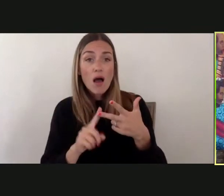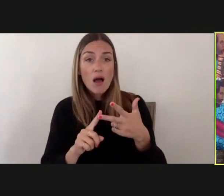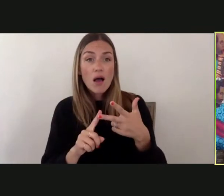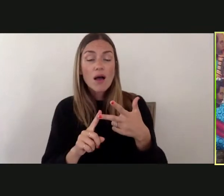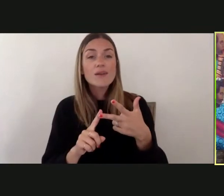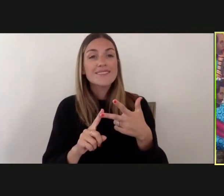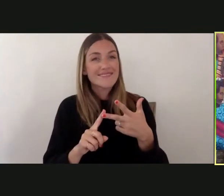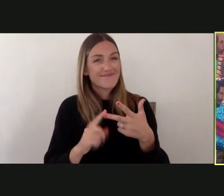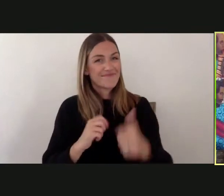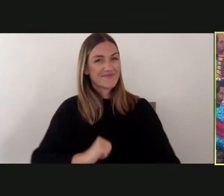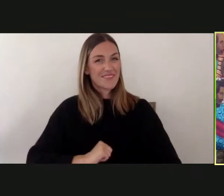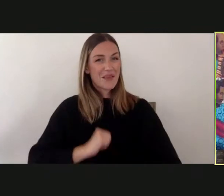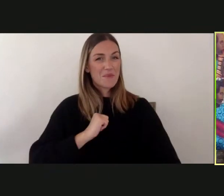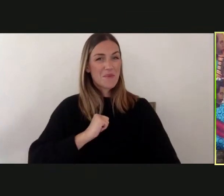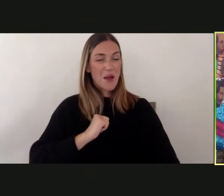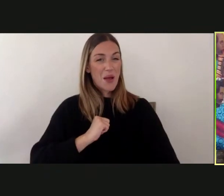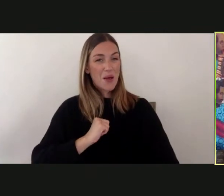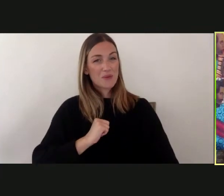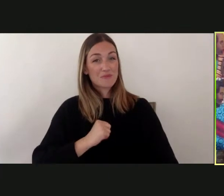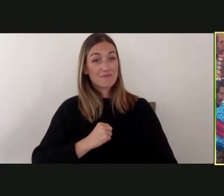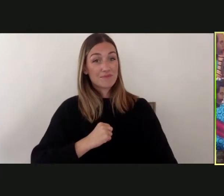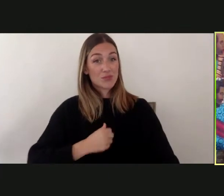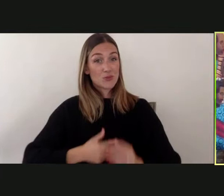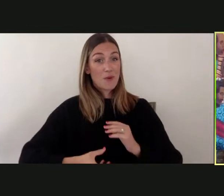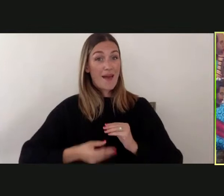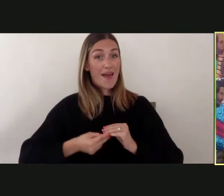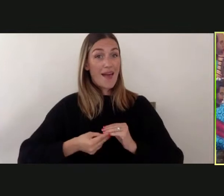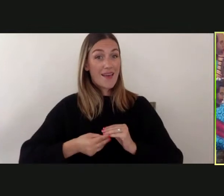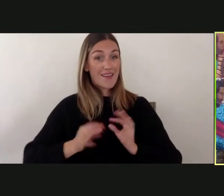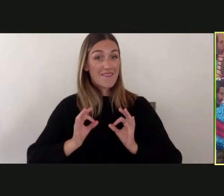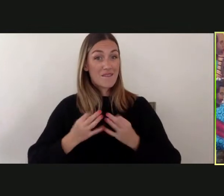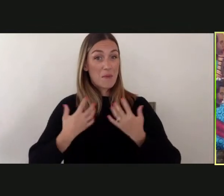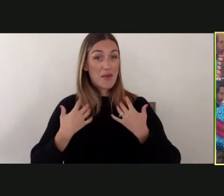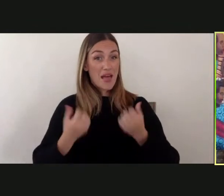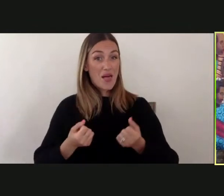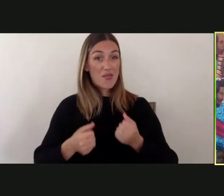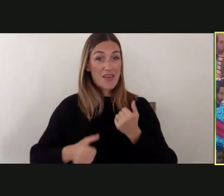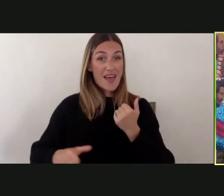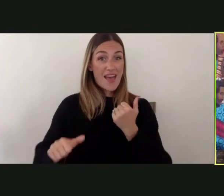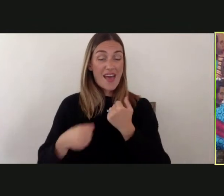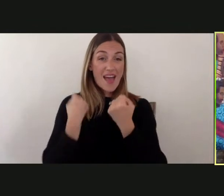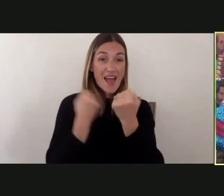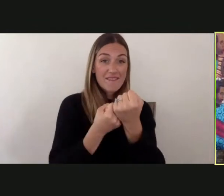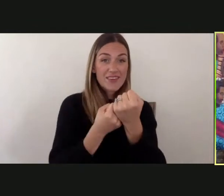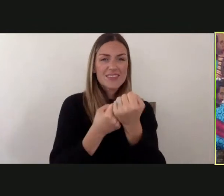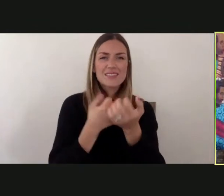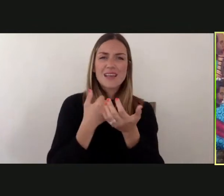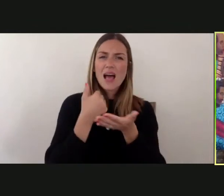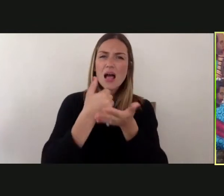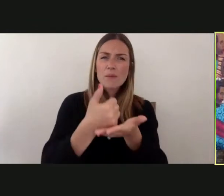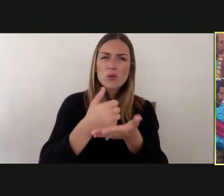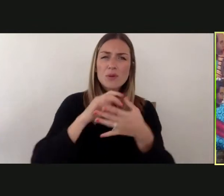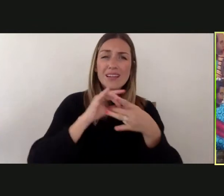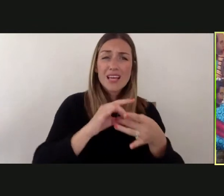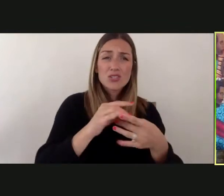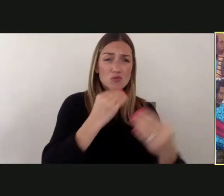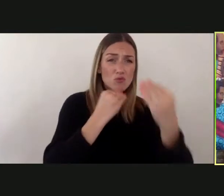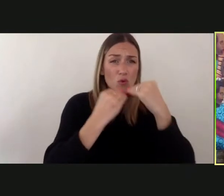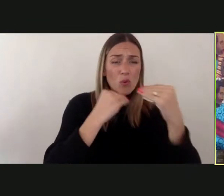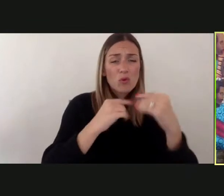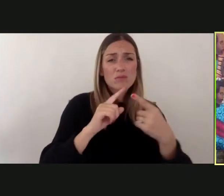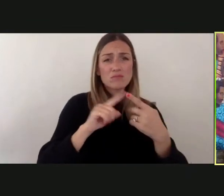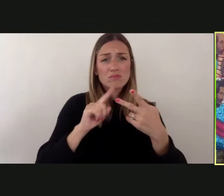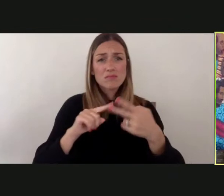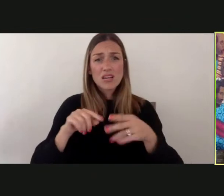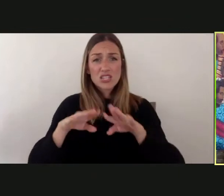we're really proud to say Detroit Parent Network, our family health advocates are there to help you, connect you to food, connect you to childcare,